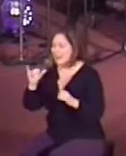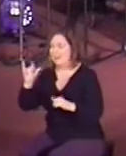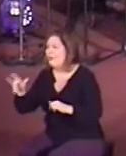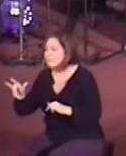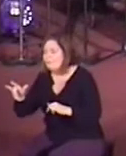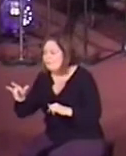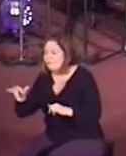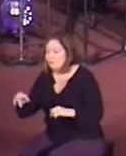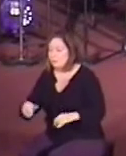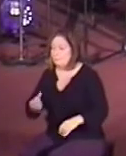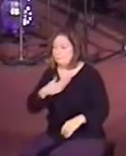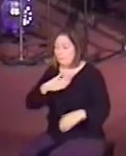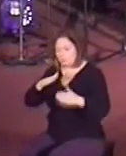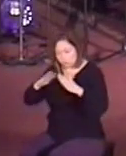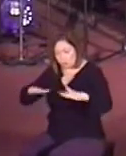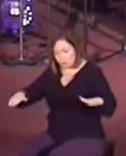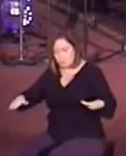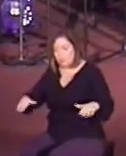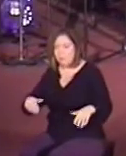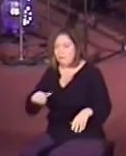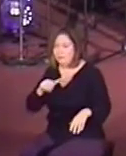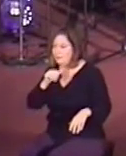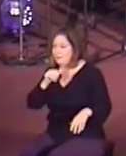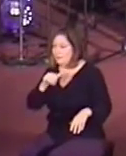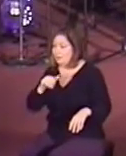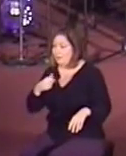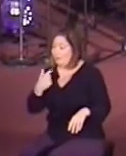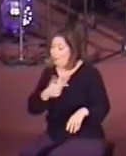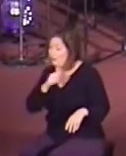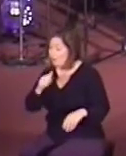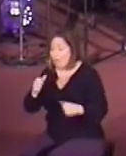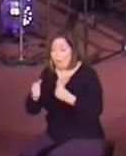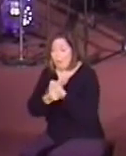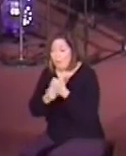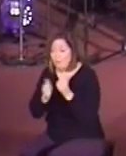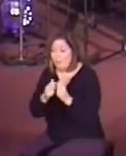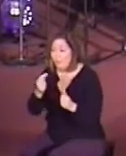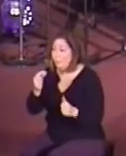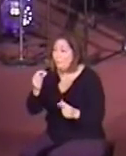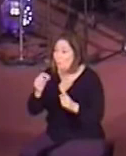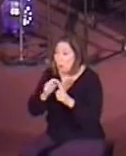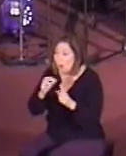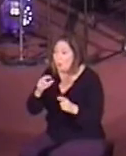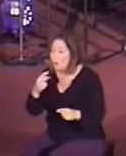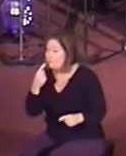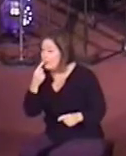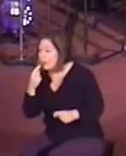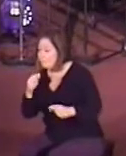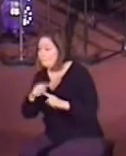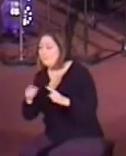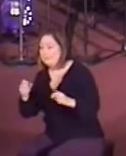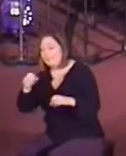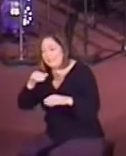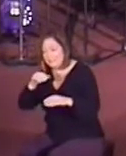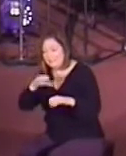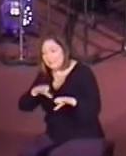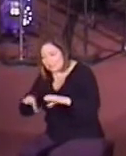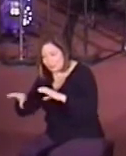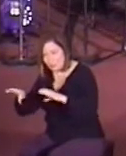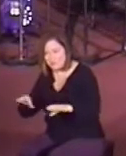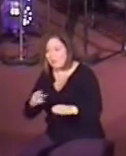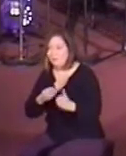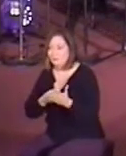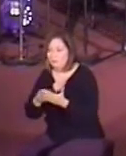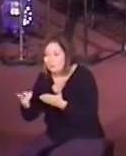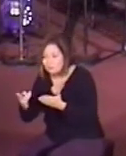verse 18. My little children, let us not love in word or in tongue, but in deed and in truth. King